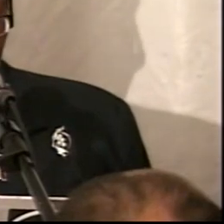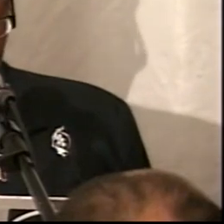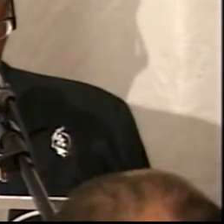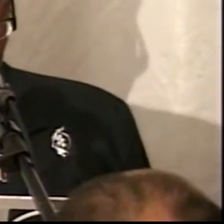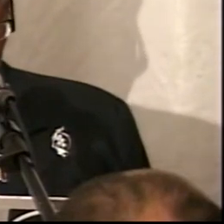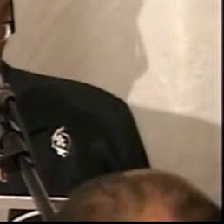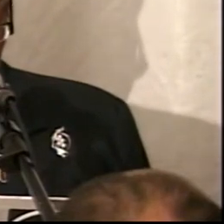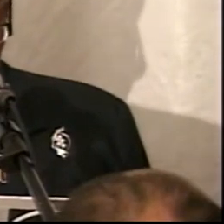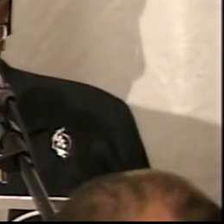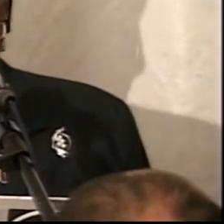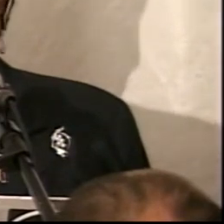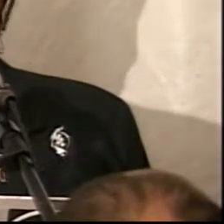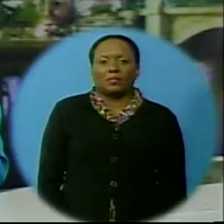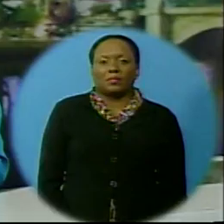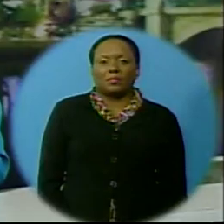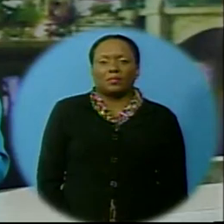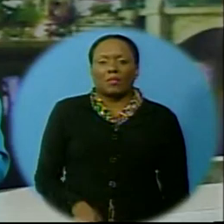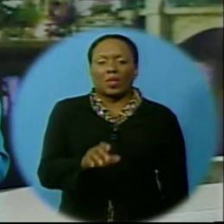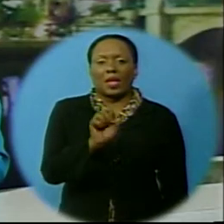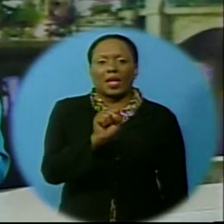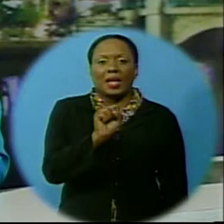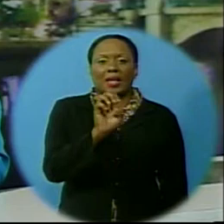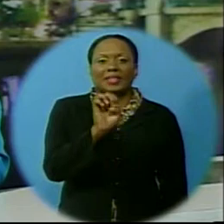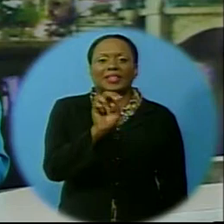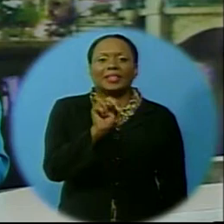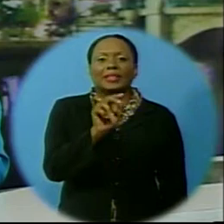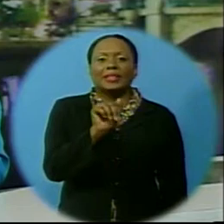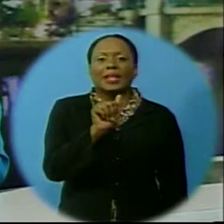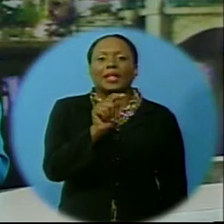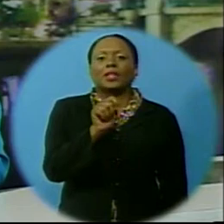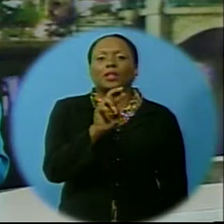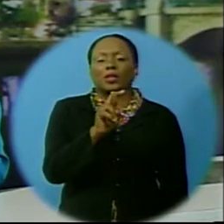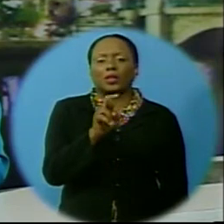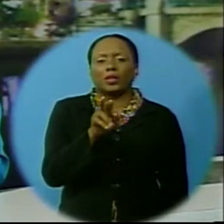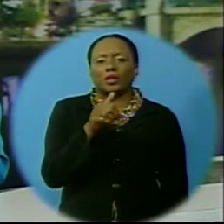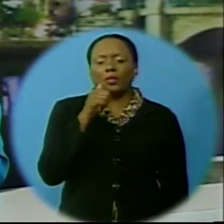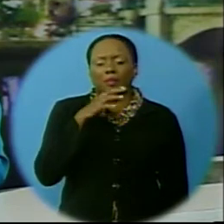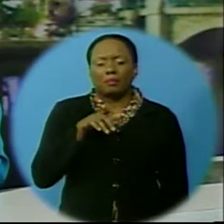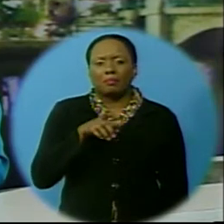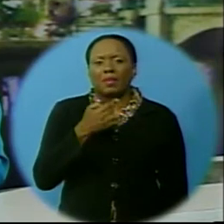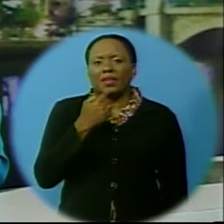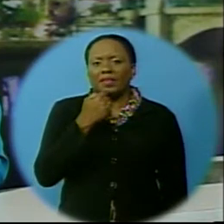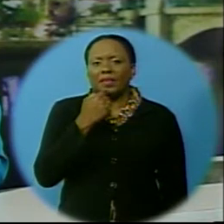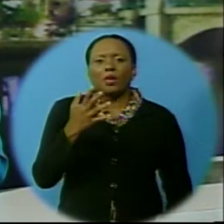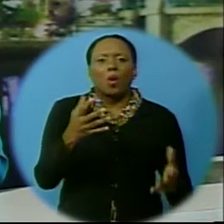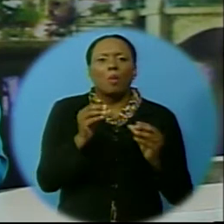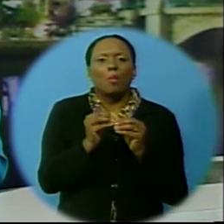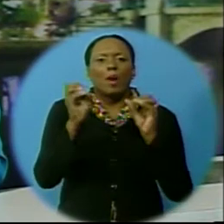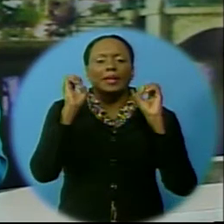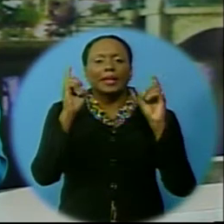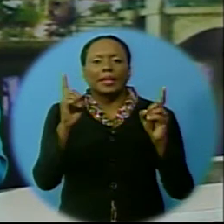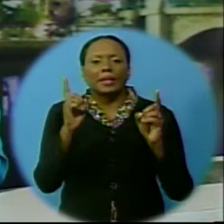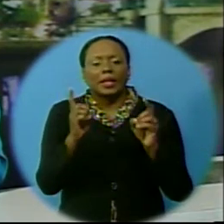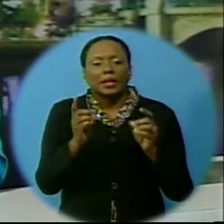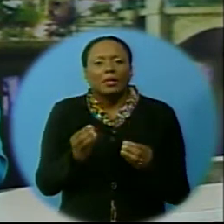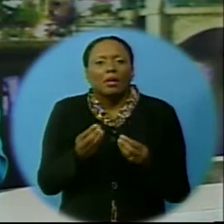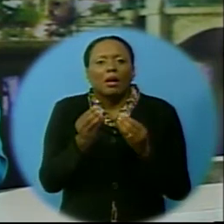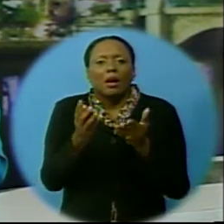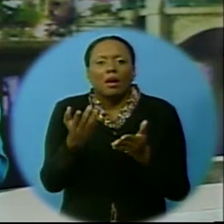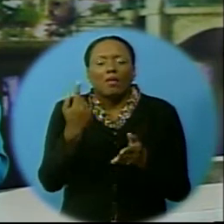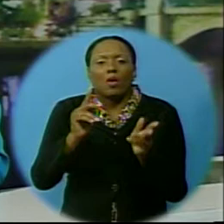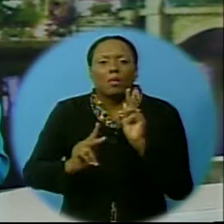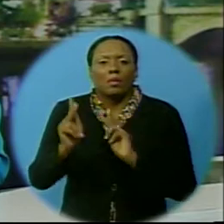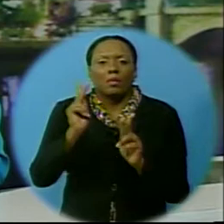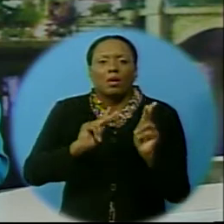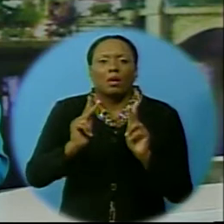in our bilateral relationship. Senator McLean also wants more education made available to the public about the